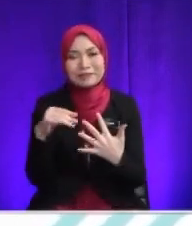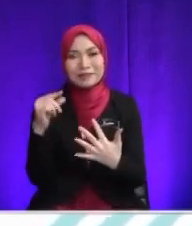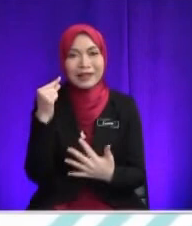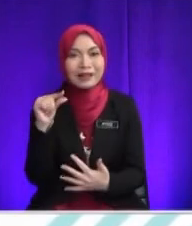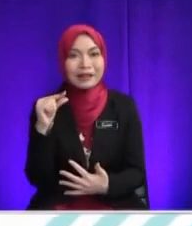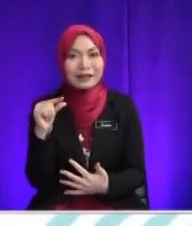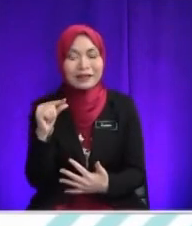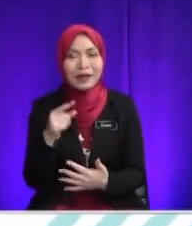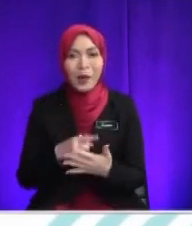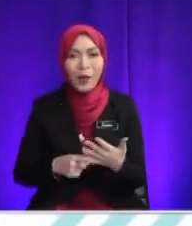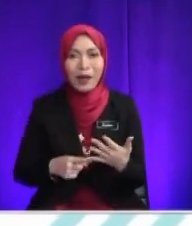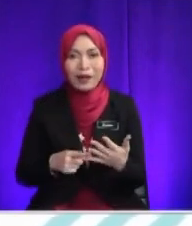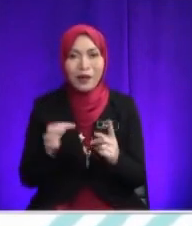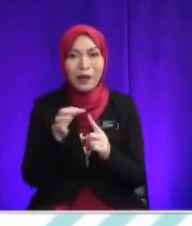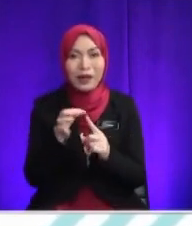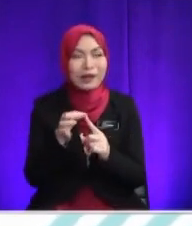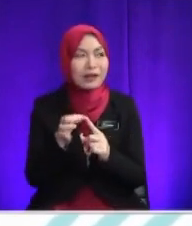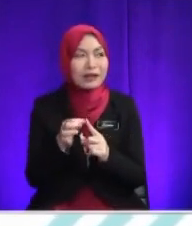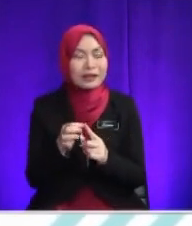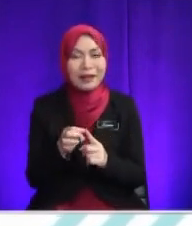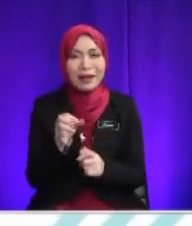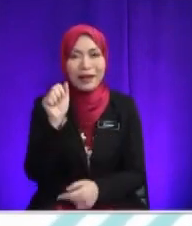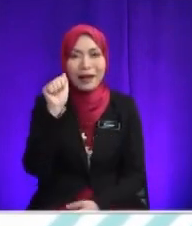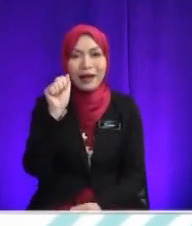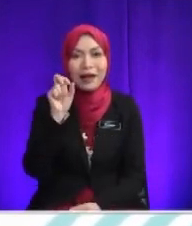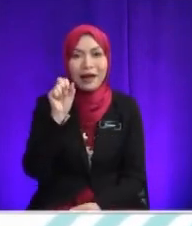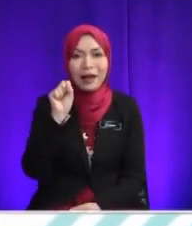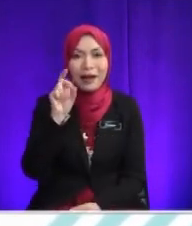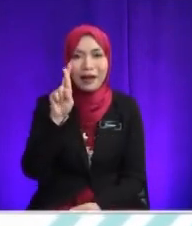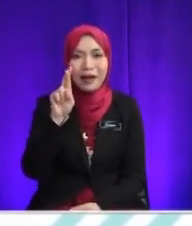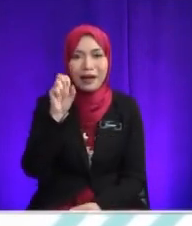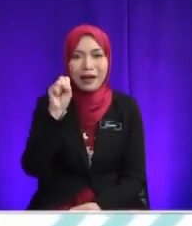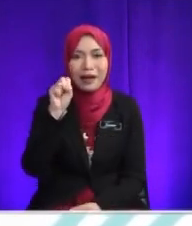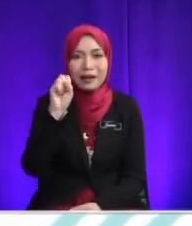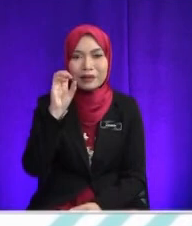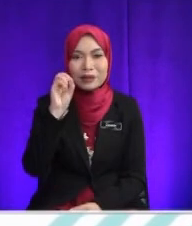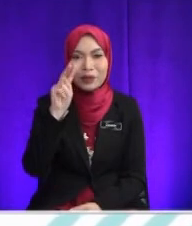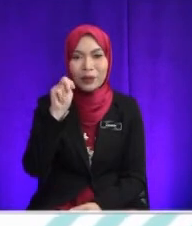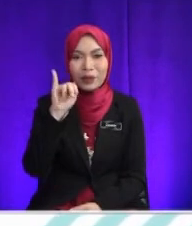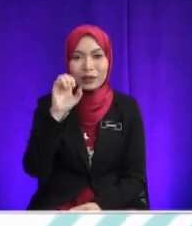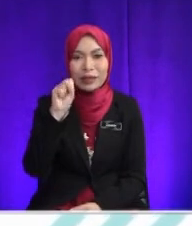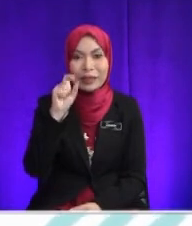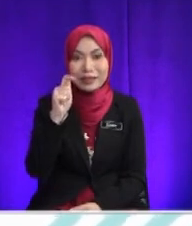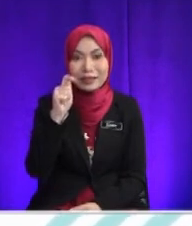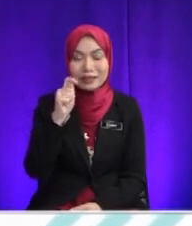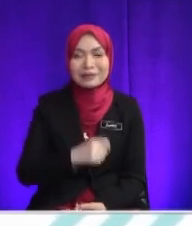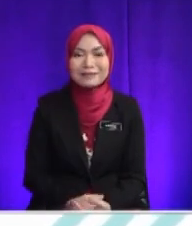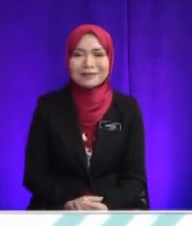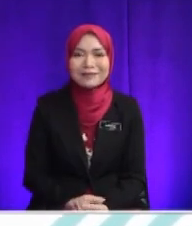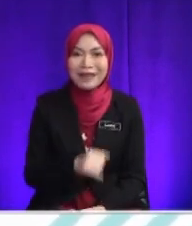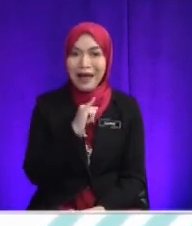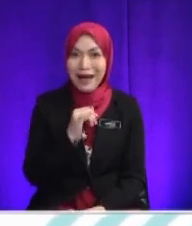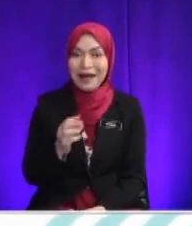And this is the word. Okay, so the word is arsonist. All right, Nazifa, I'm going to read out